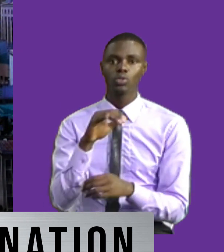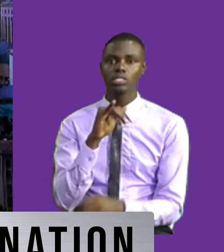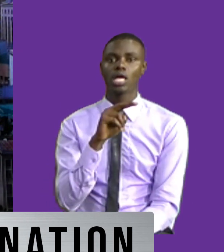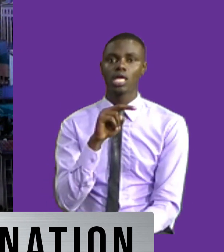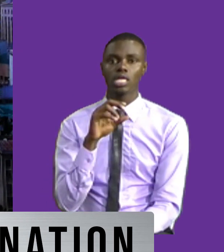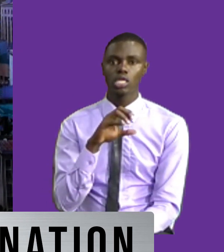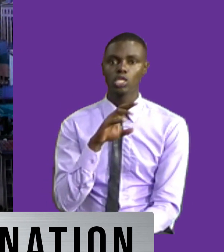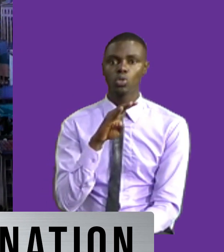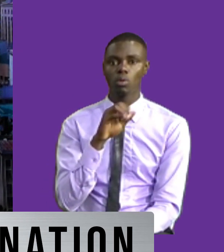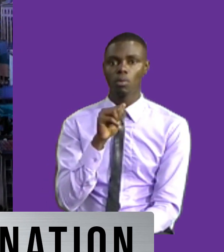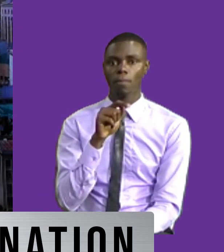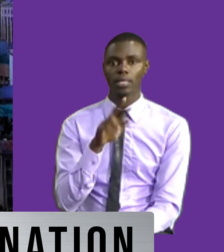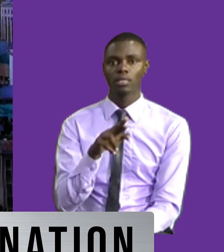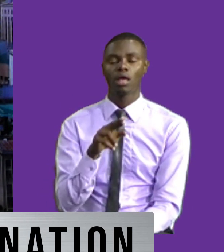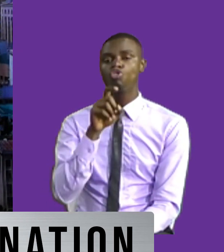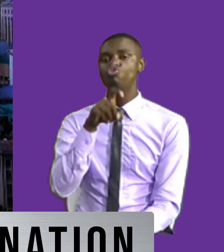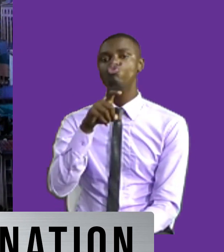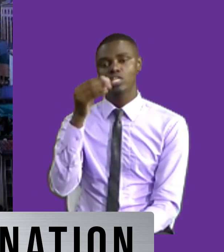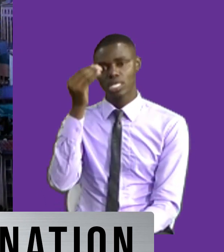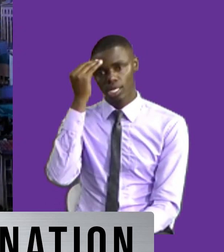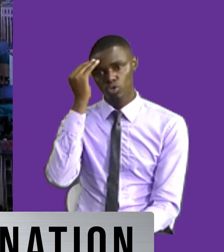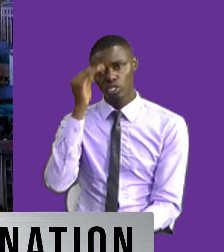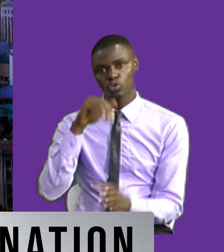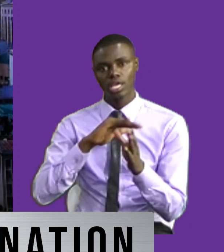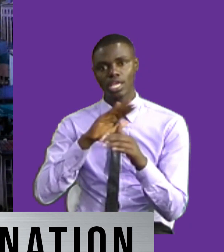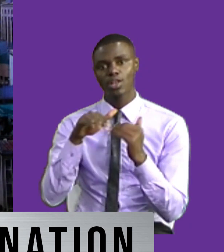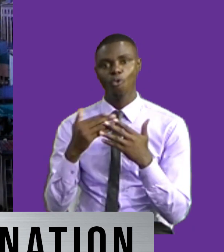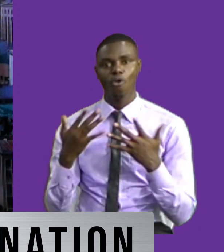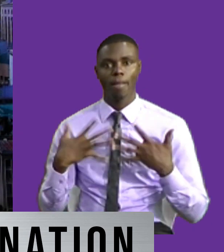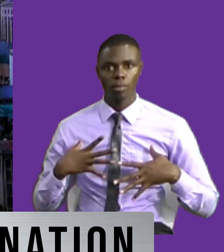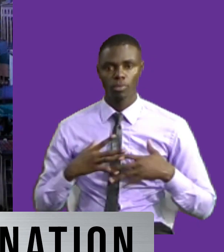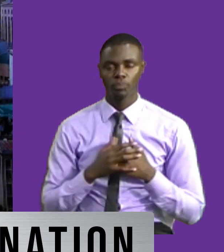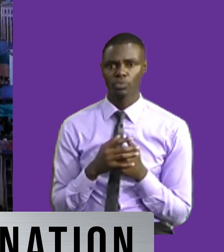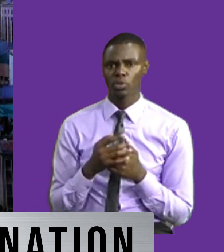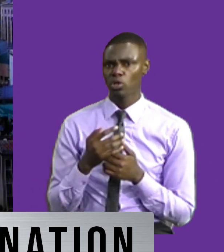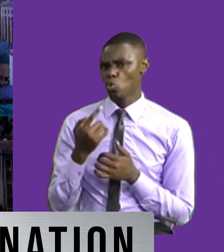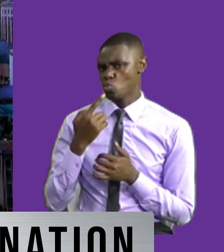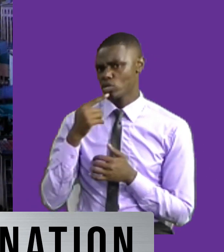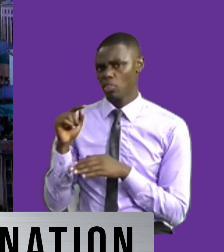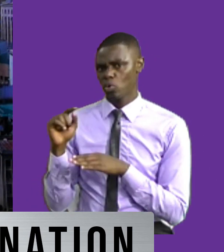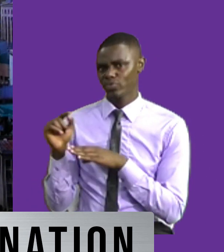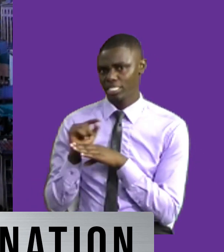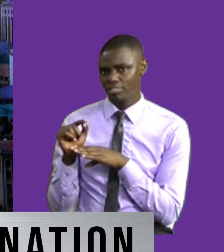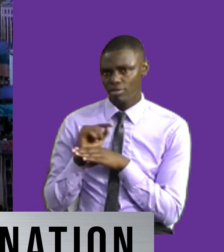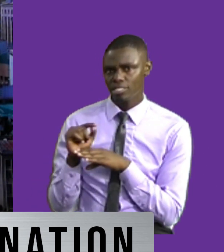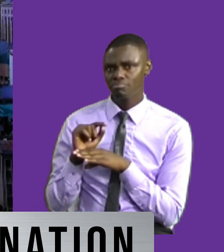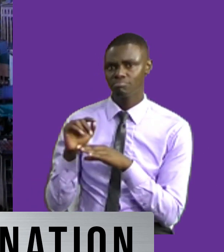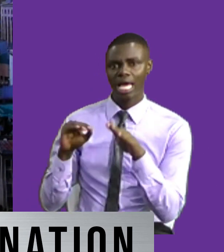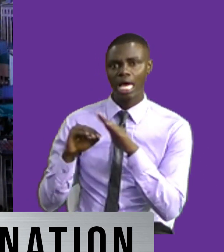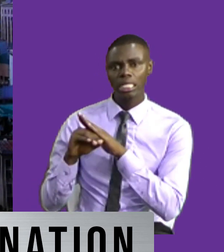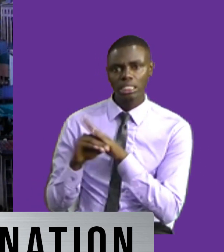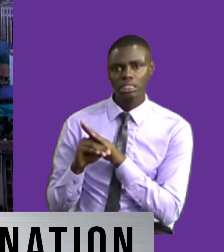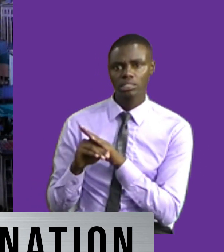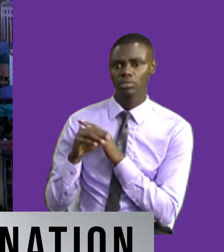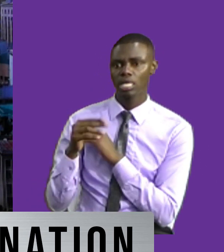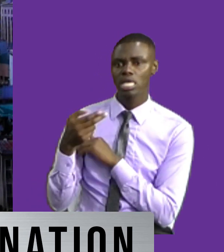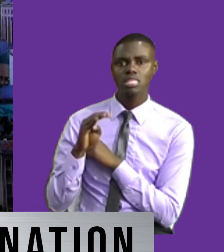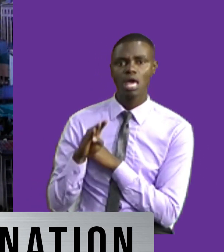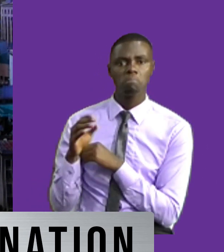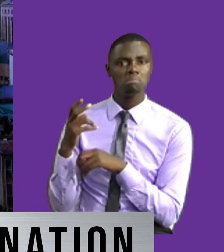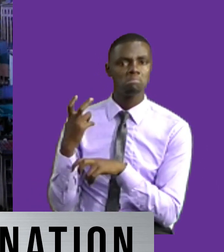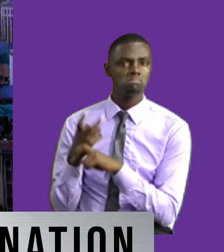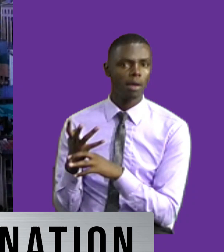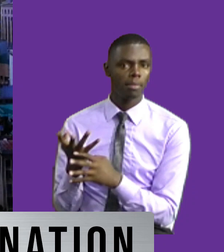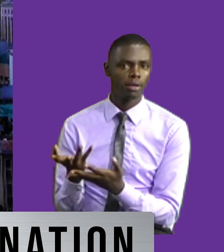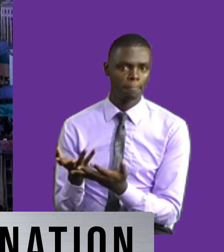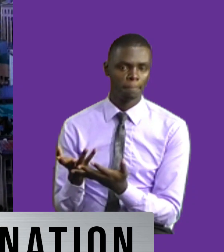need this education to be with everybody. So you're seeing this training being accessed in these hubs? Yeah,